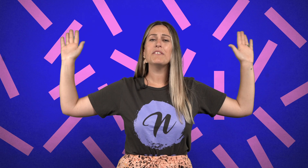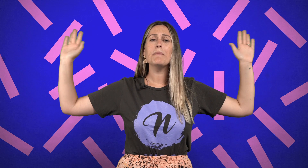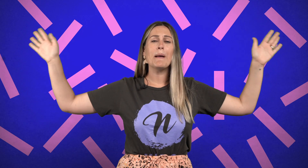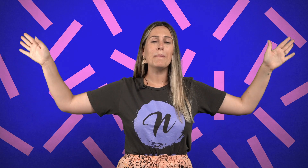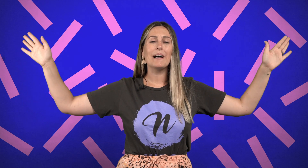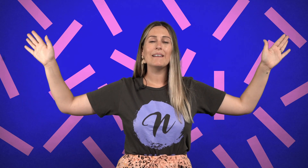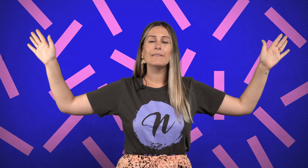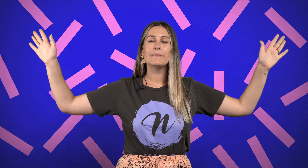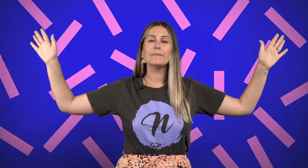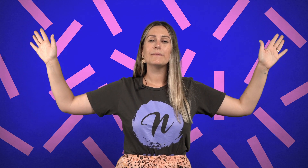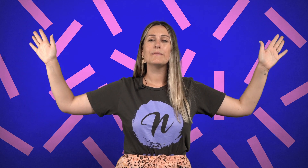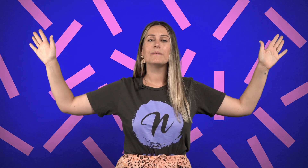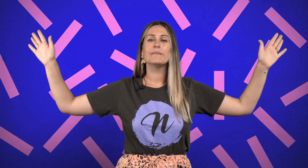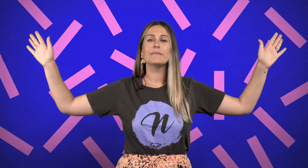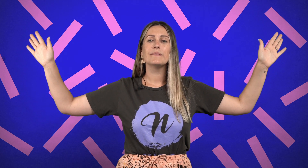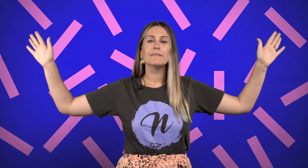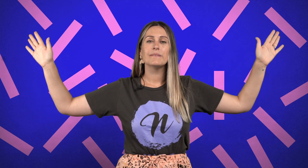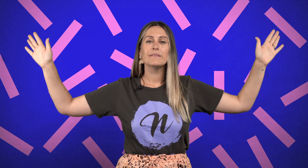Help me to remember